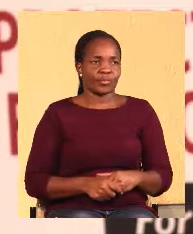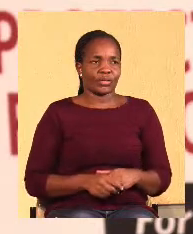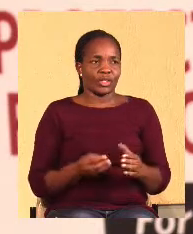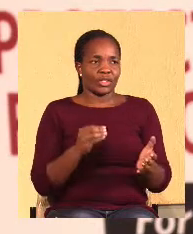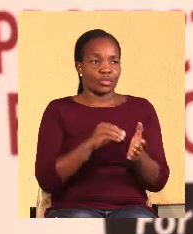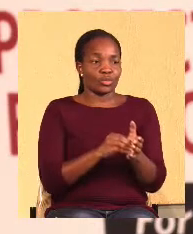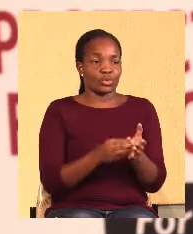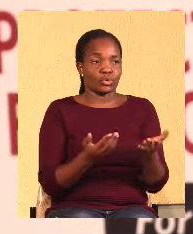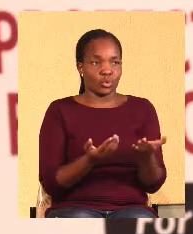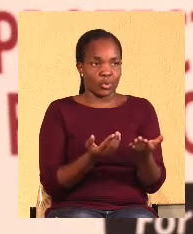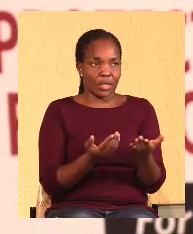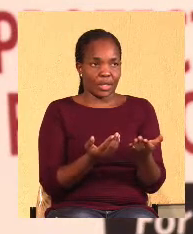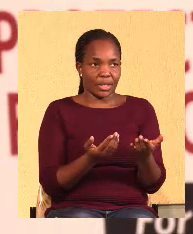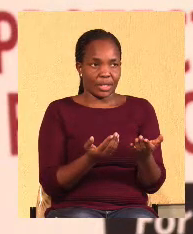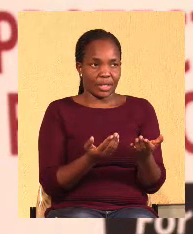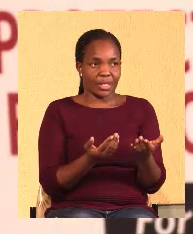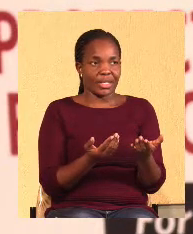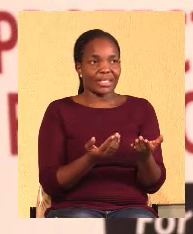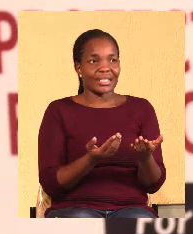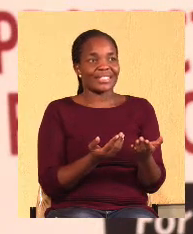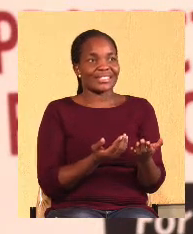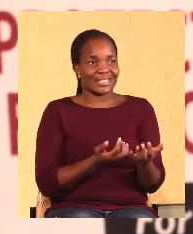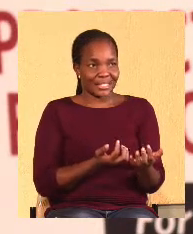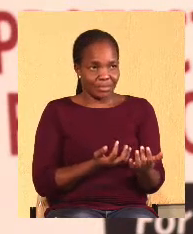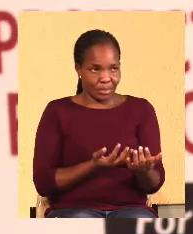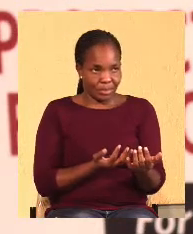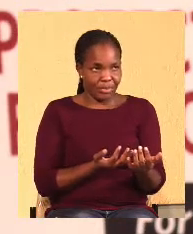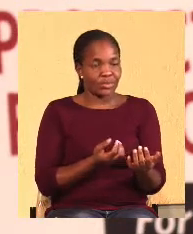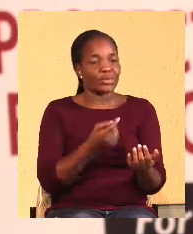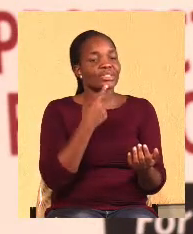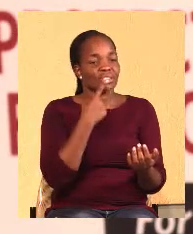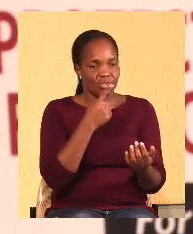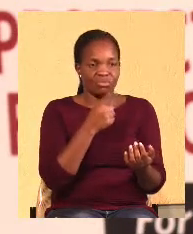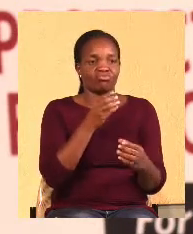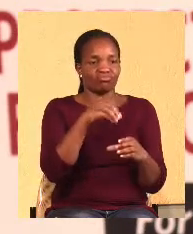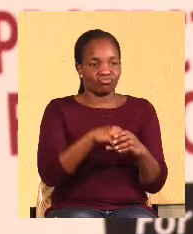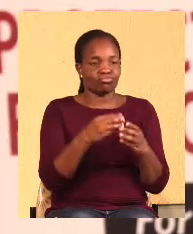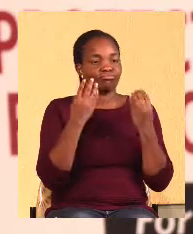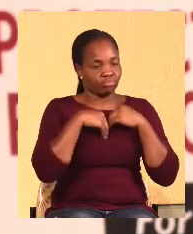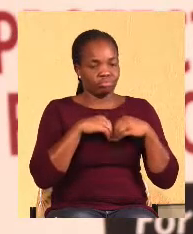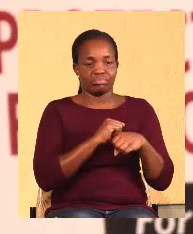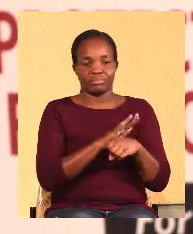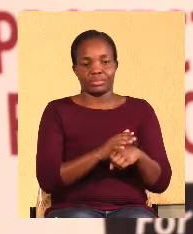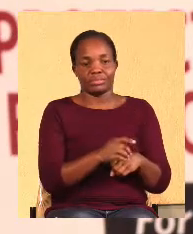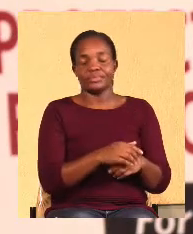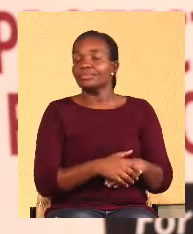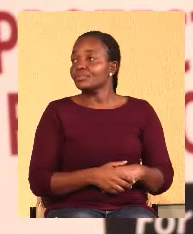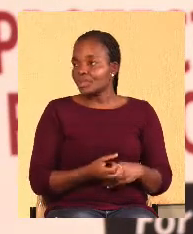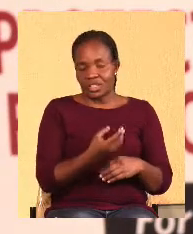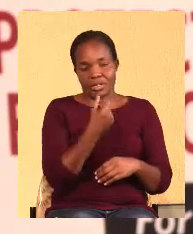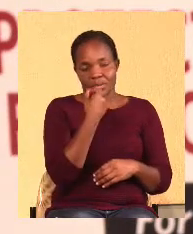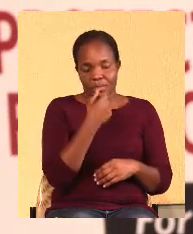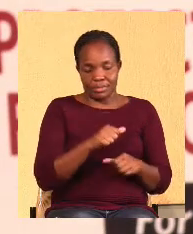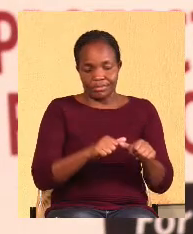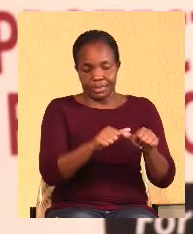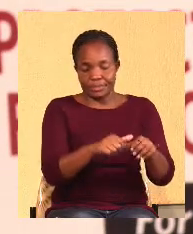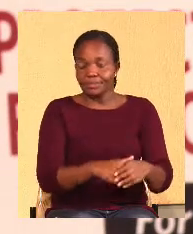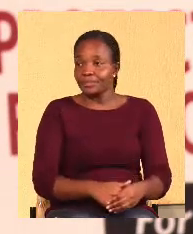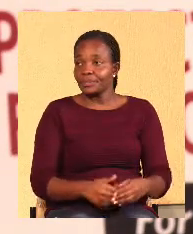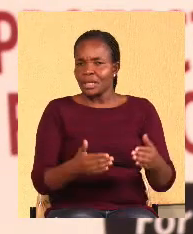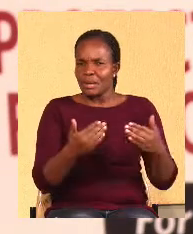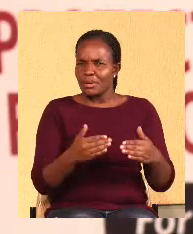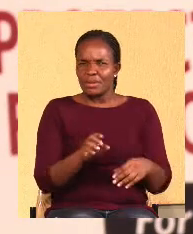that as probable and is treated as a confirmed case. Related to this,